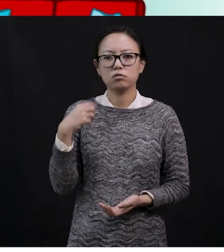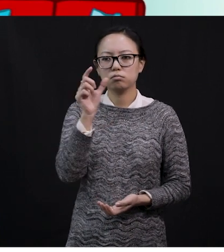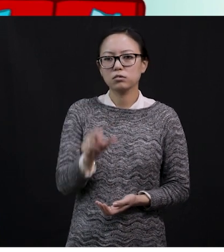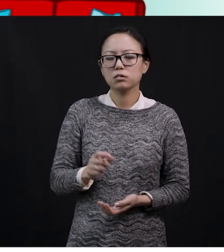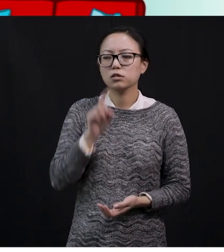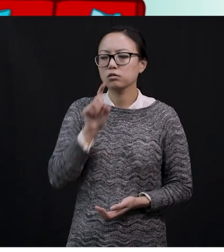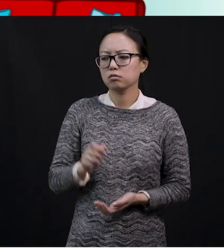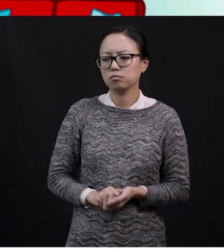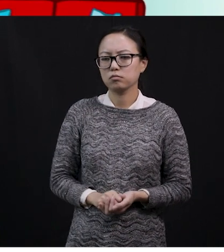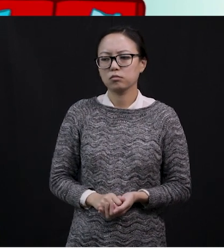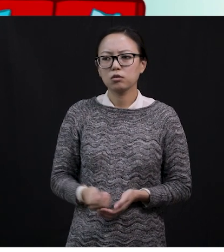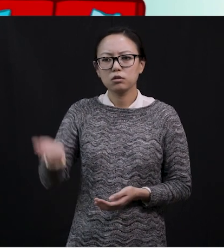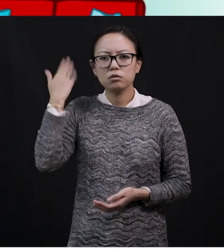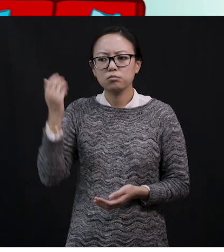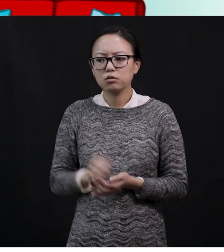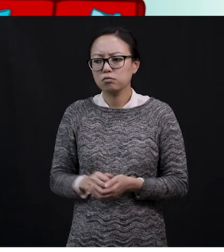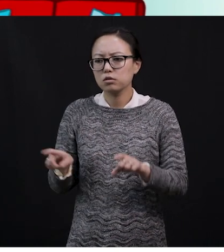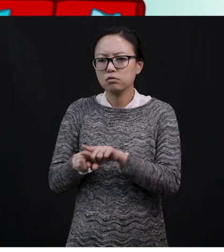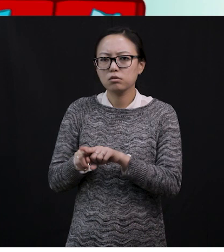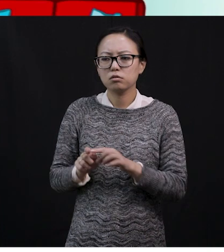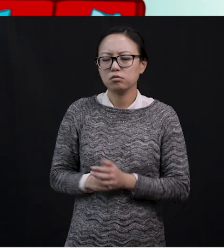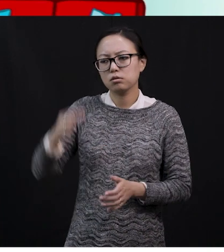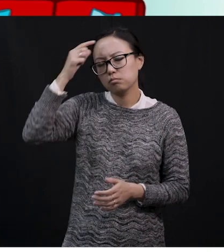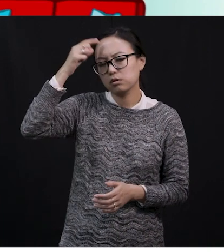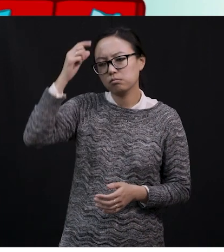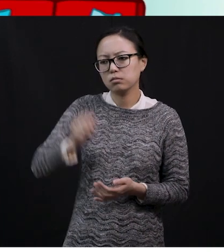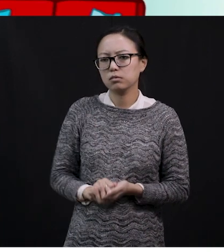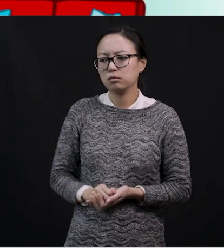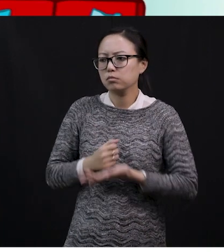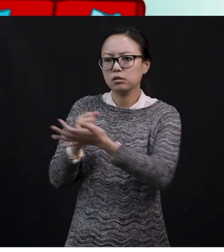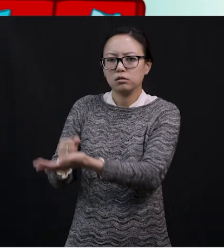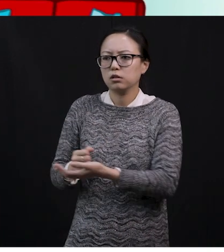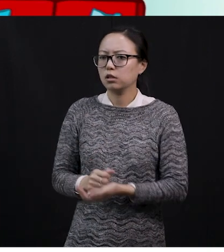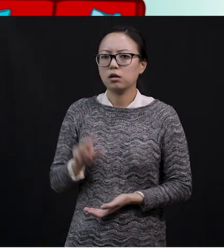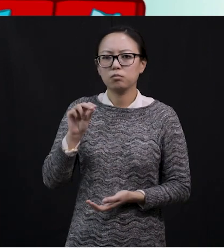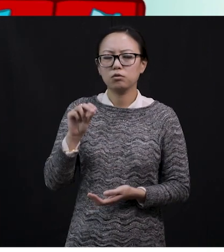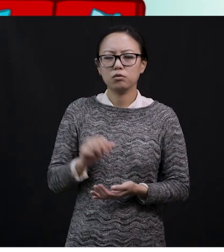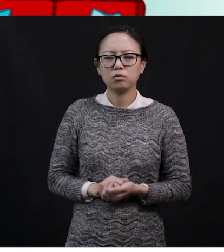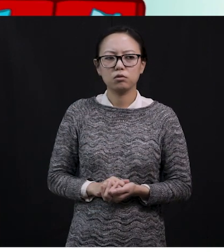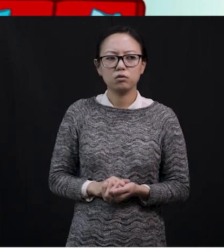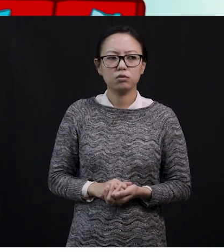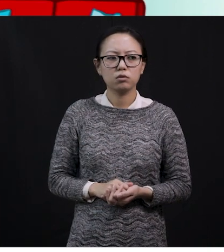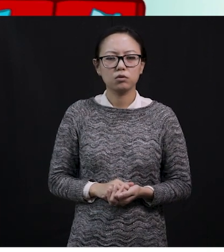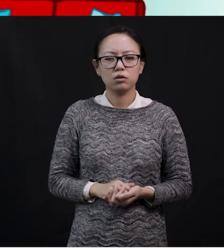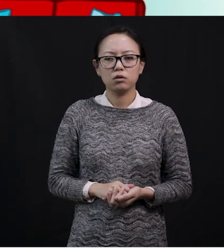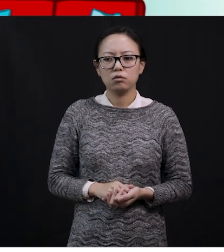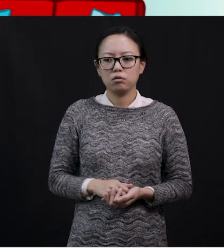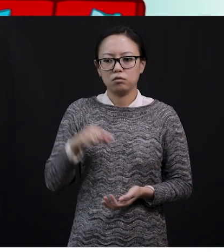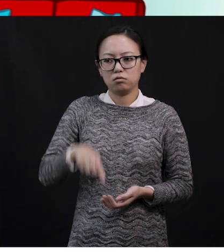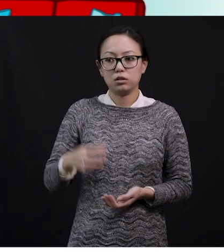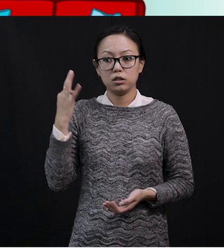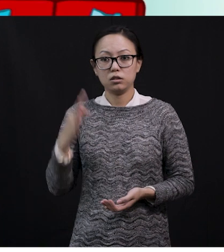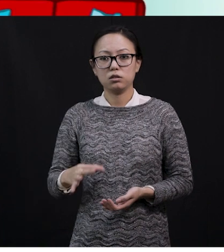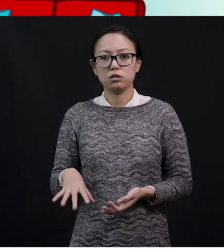case such as yours, but I have one suggestion." The doctor said that this is beyond my expertise. This is a very new case,